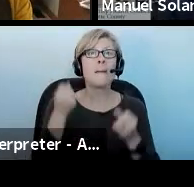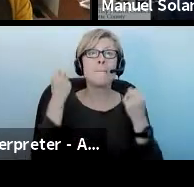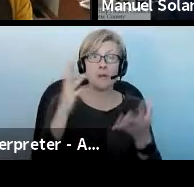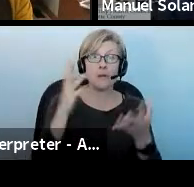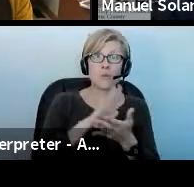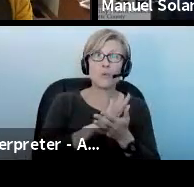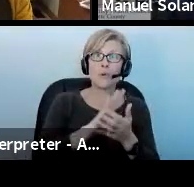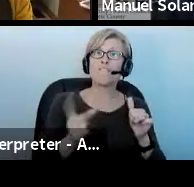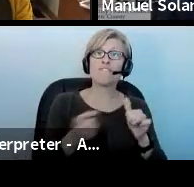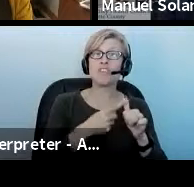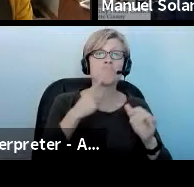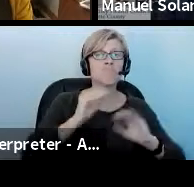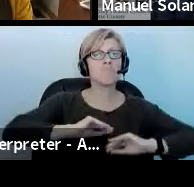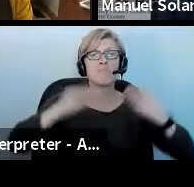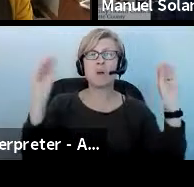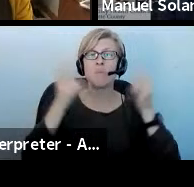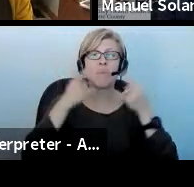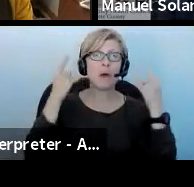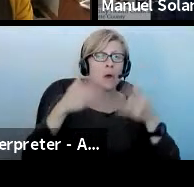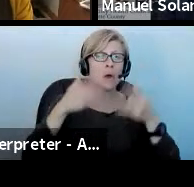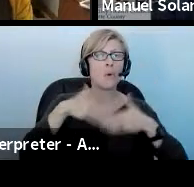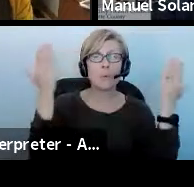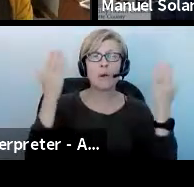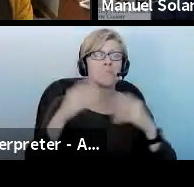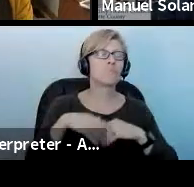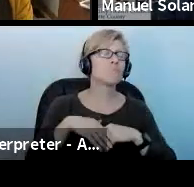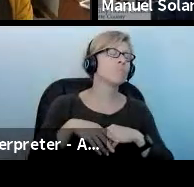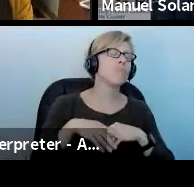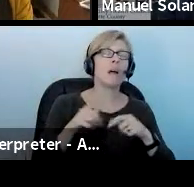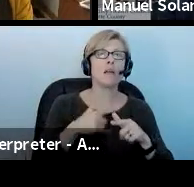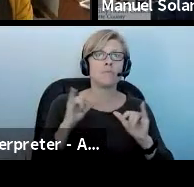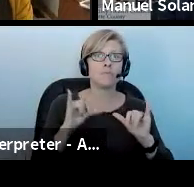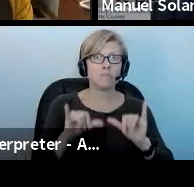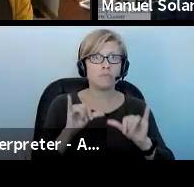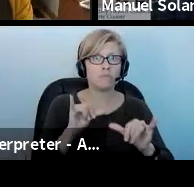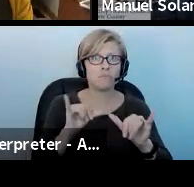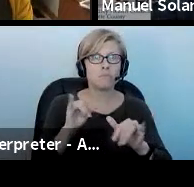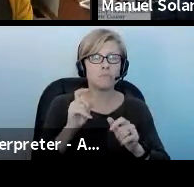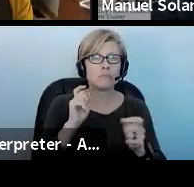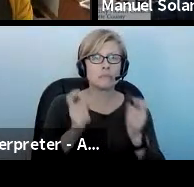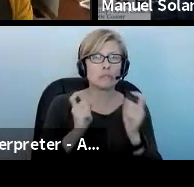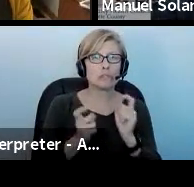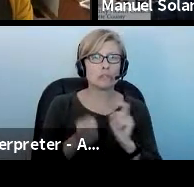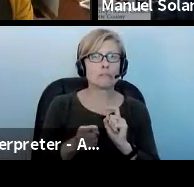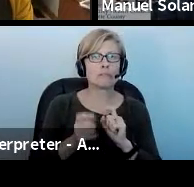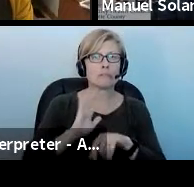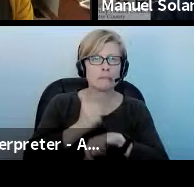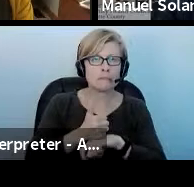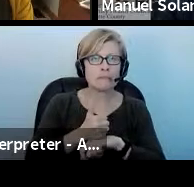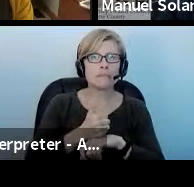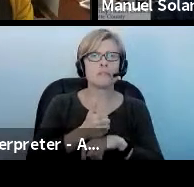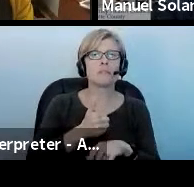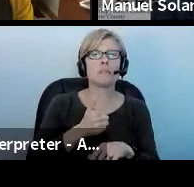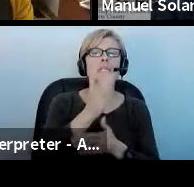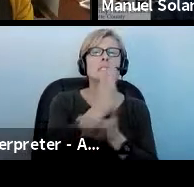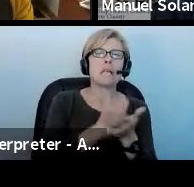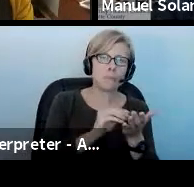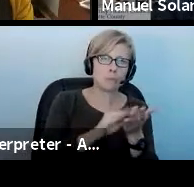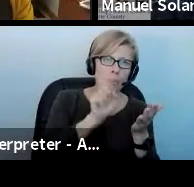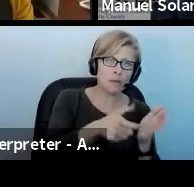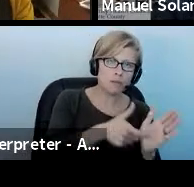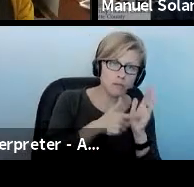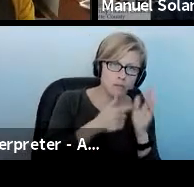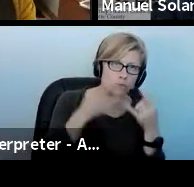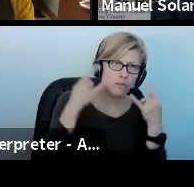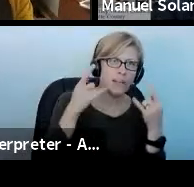with like nothing, and then very quickly started having to implement something to, okay, it was required for some students, or then it